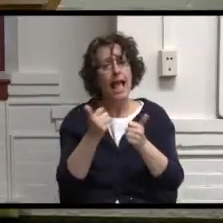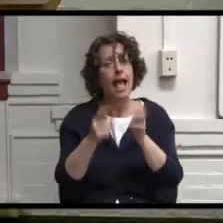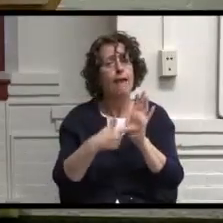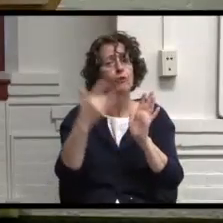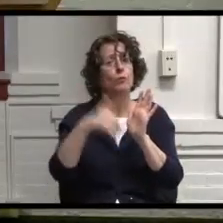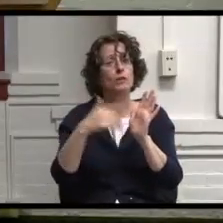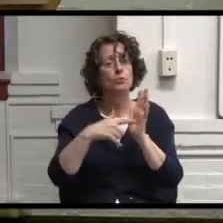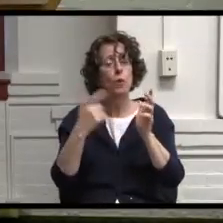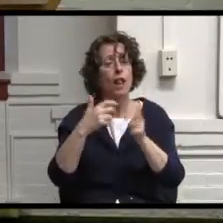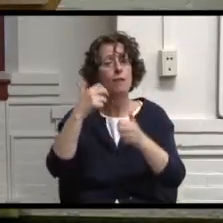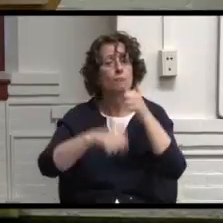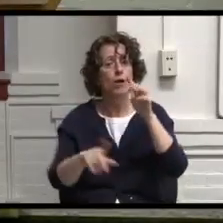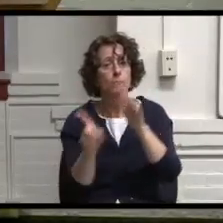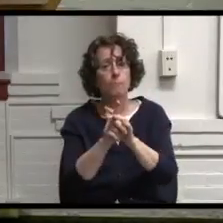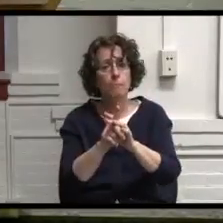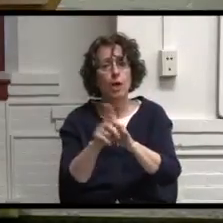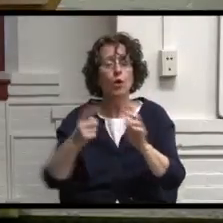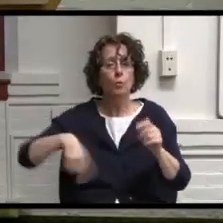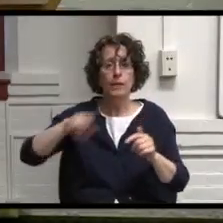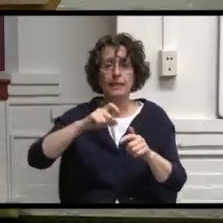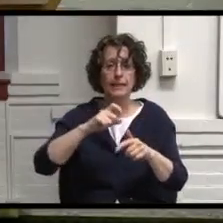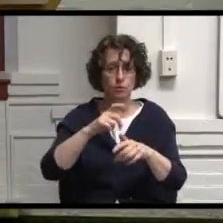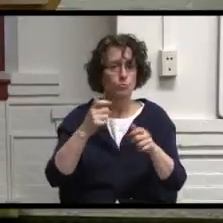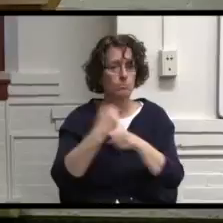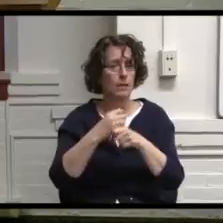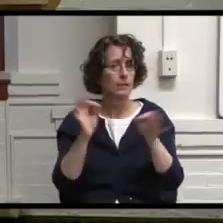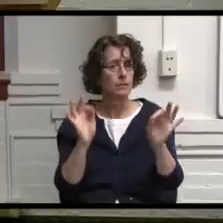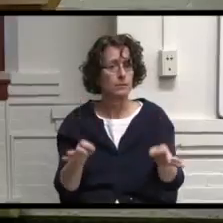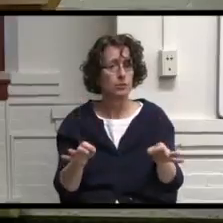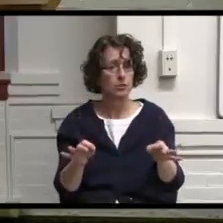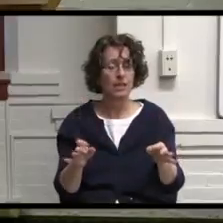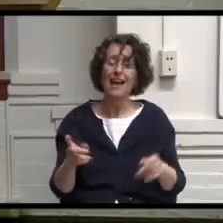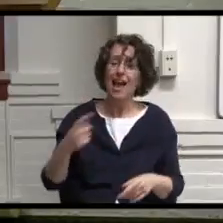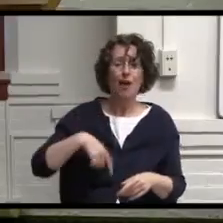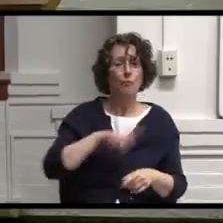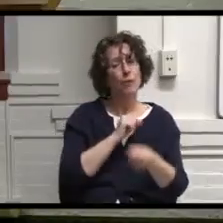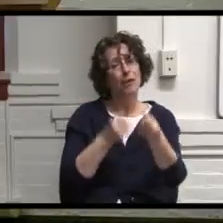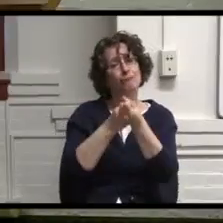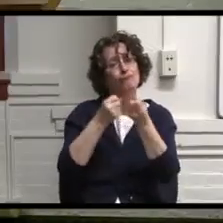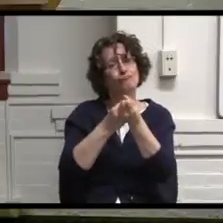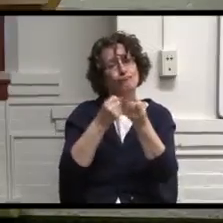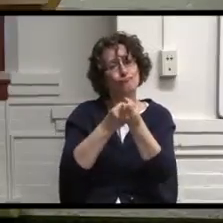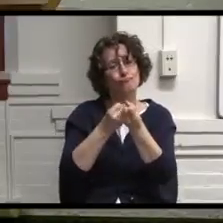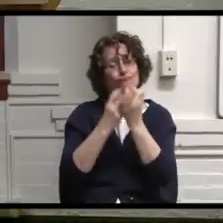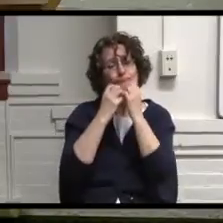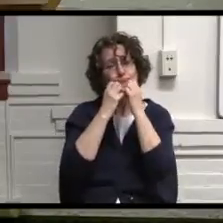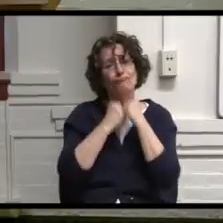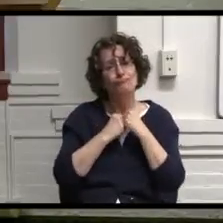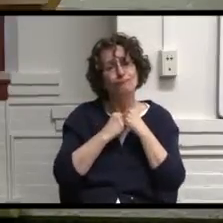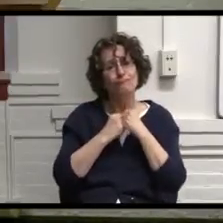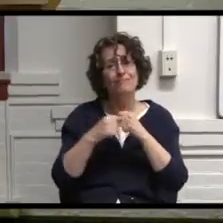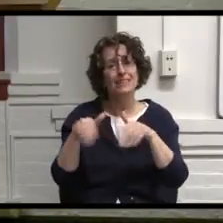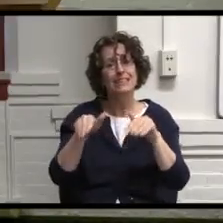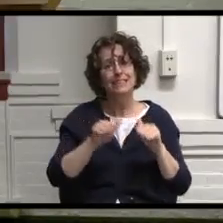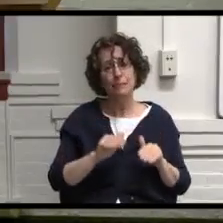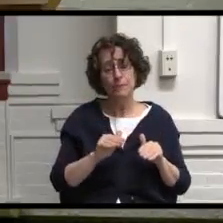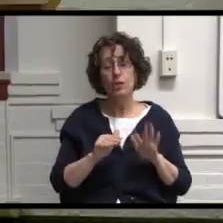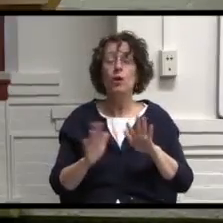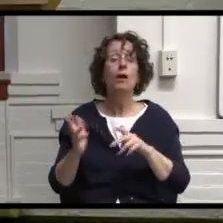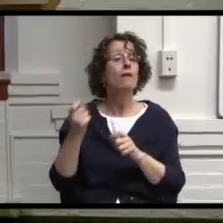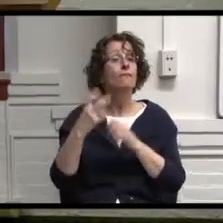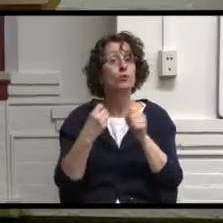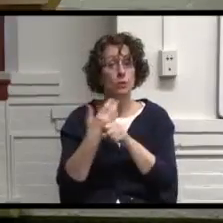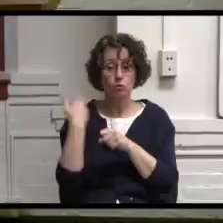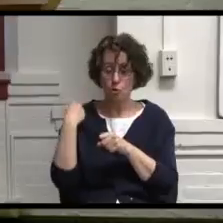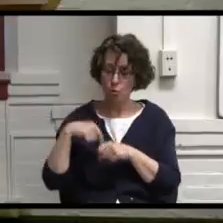you know, exactly. from time to time, and we also see ourselves as advocates for the cemetery. We did talk of disbanding a couple